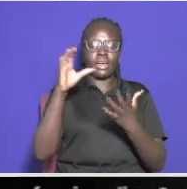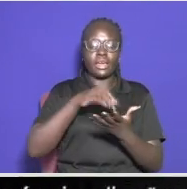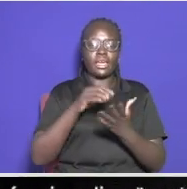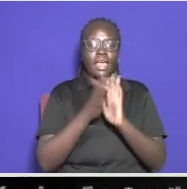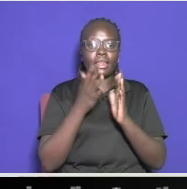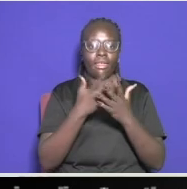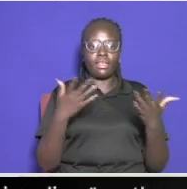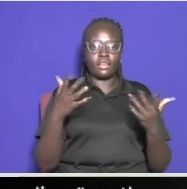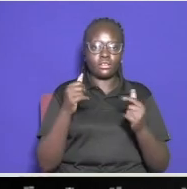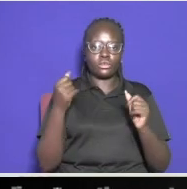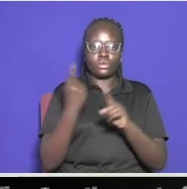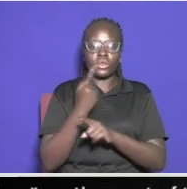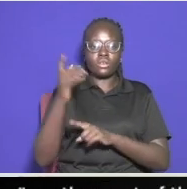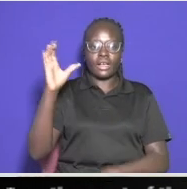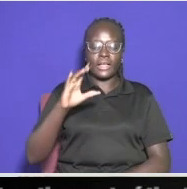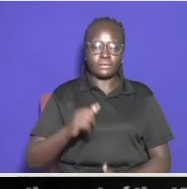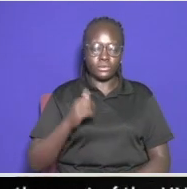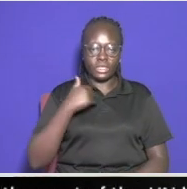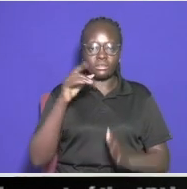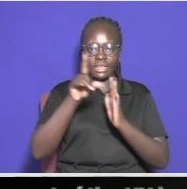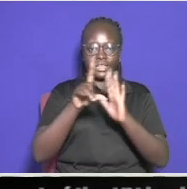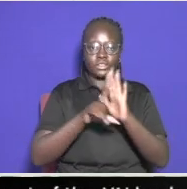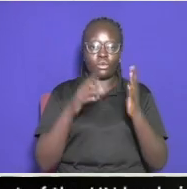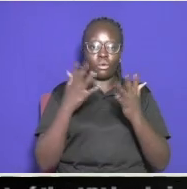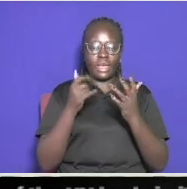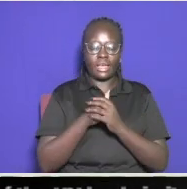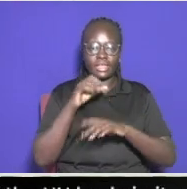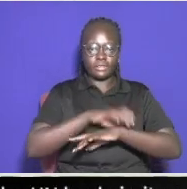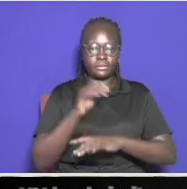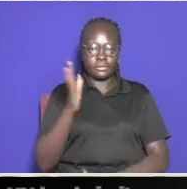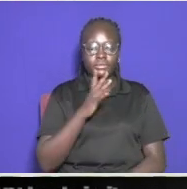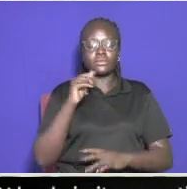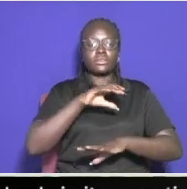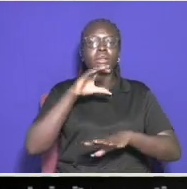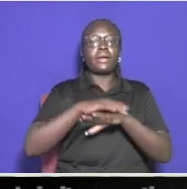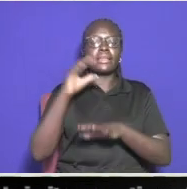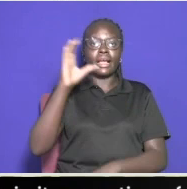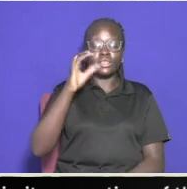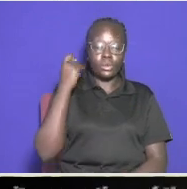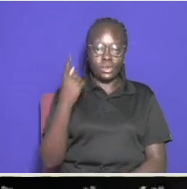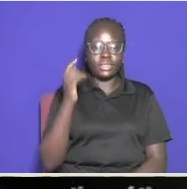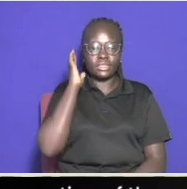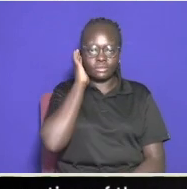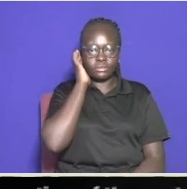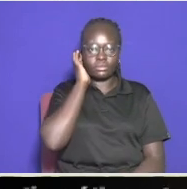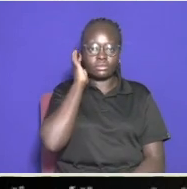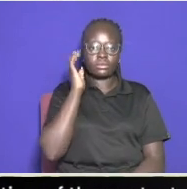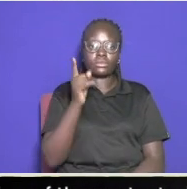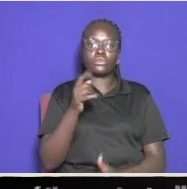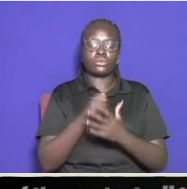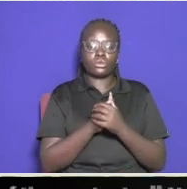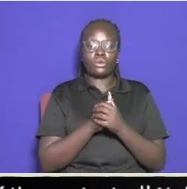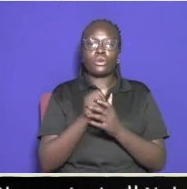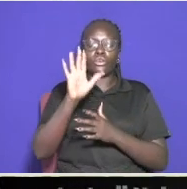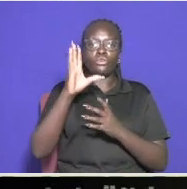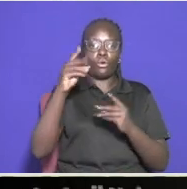clientele. Here are some of the lessons they encountered. Getting a customer to understand that you will not compromise on your quality